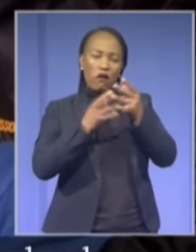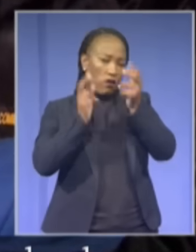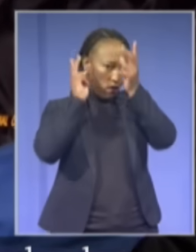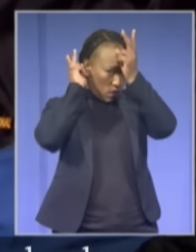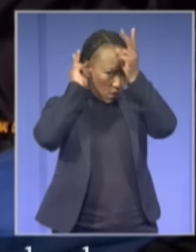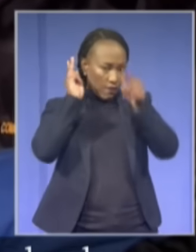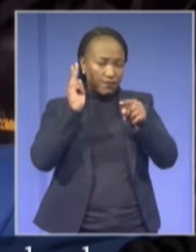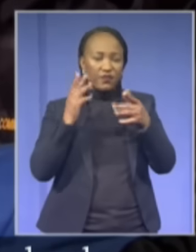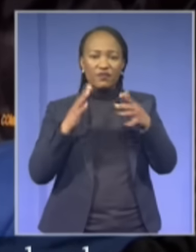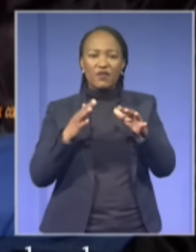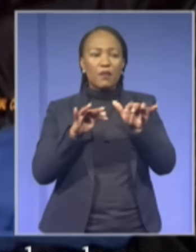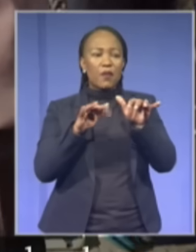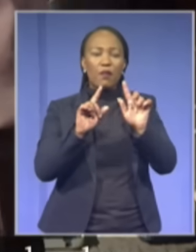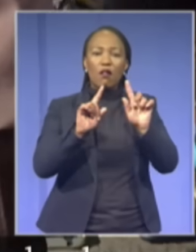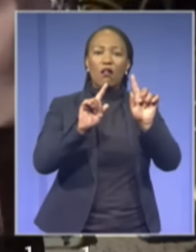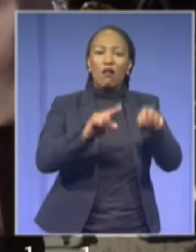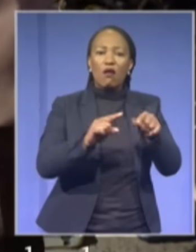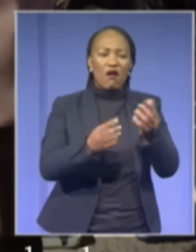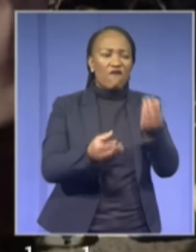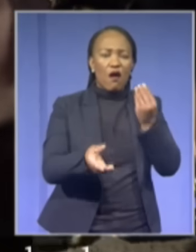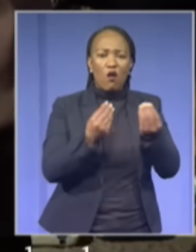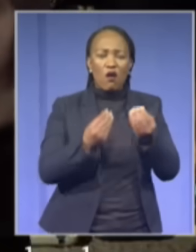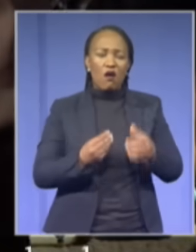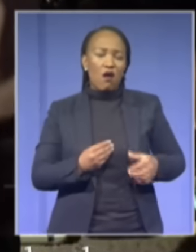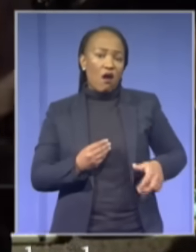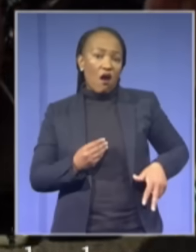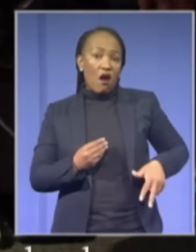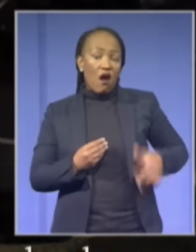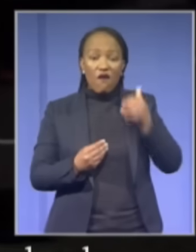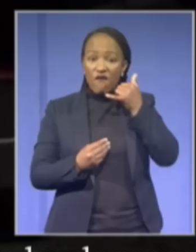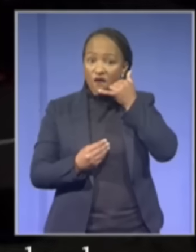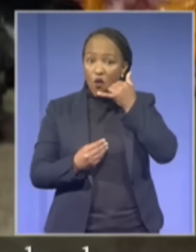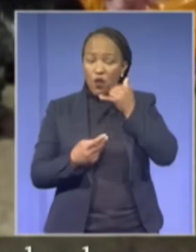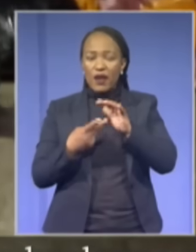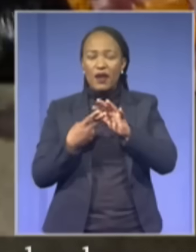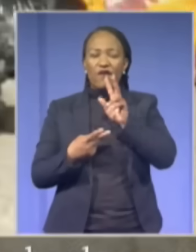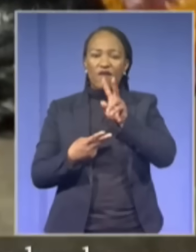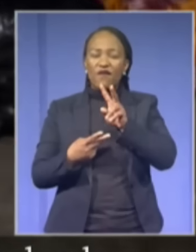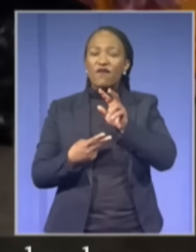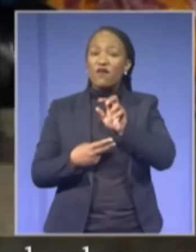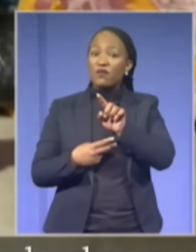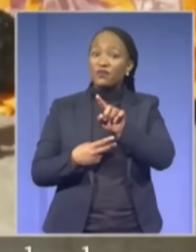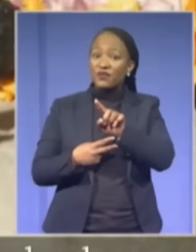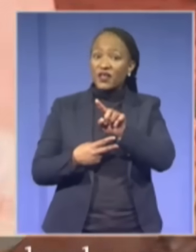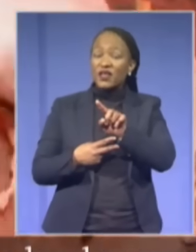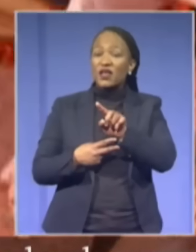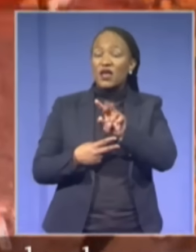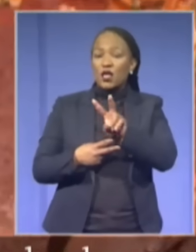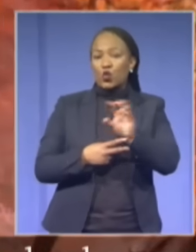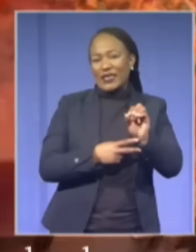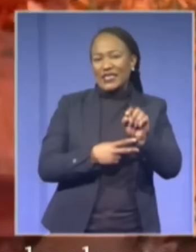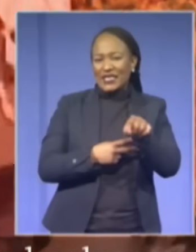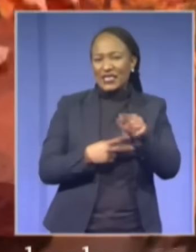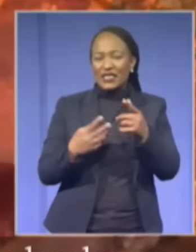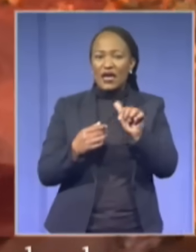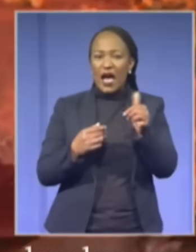phurupuditše dikgolego fao ba hweditšego dillathekeng tša go feta 20 le diphuthelwana tše dintšhi tša mabake magareng ga tše dingwe. A